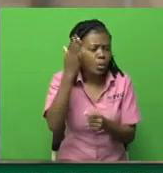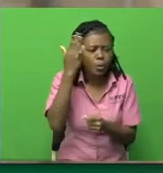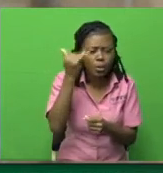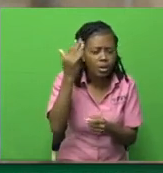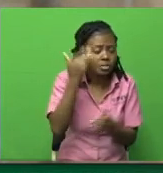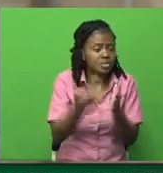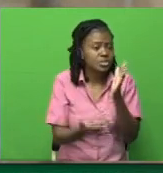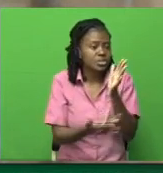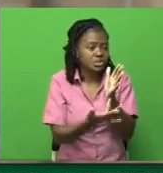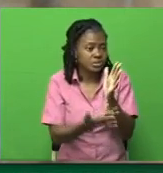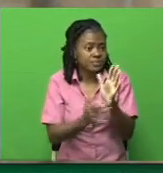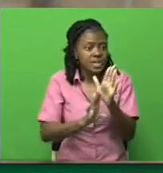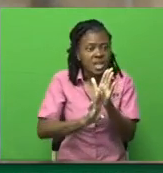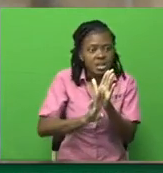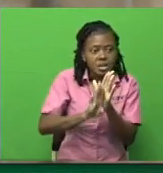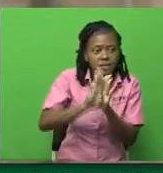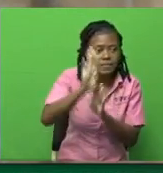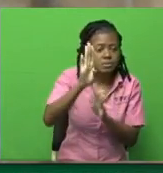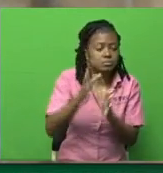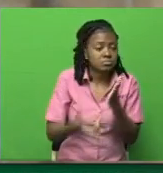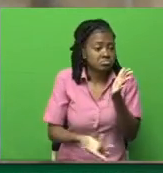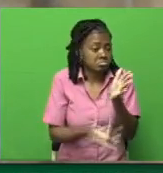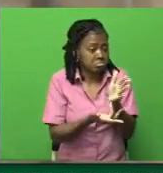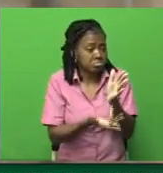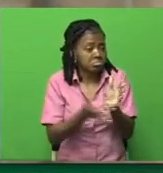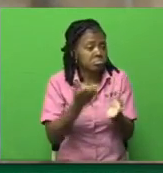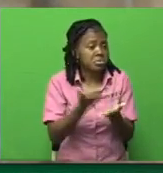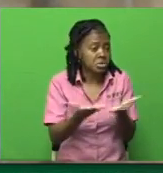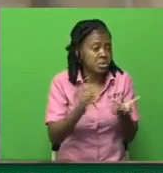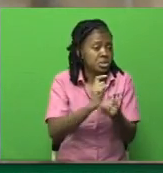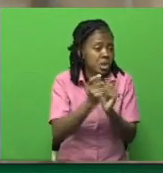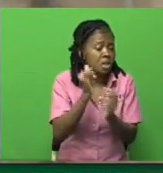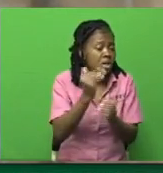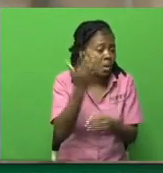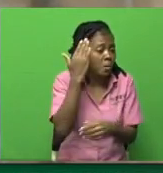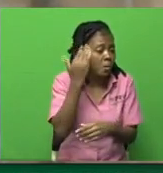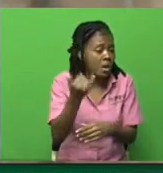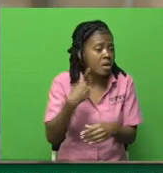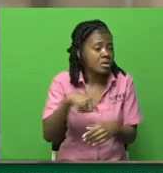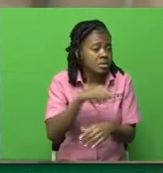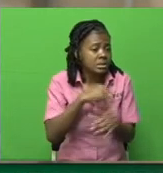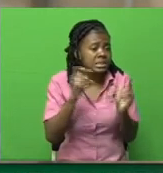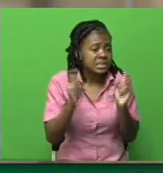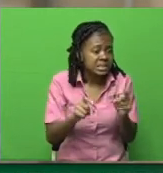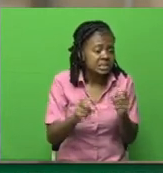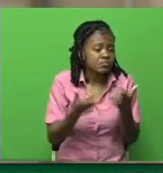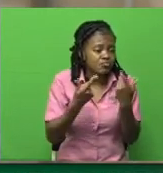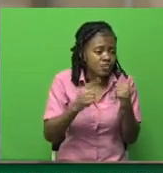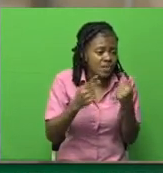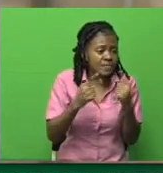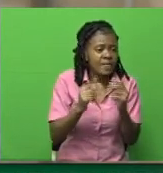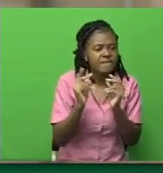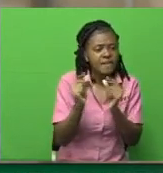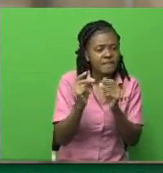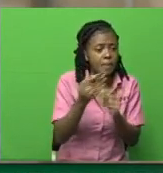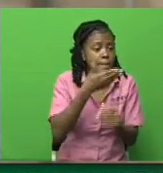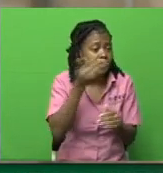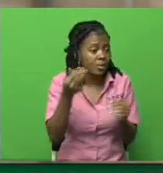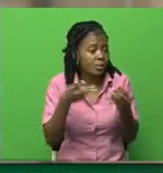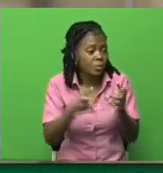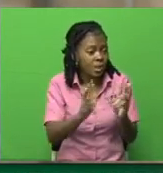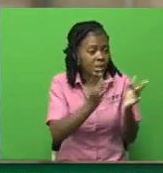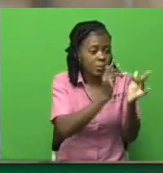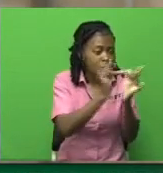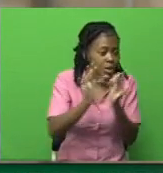developments which require utilities to move to Agile delivery models using smart networks and increase